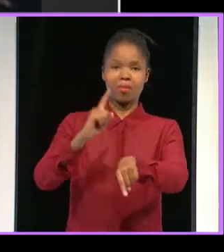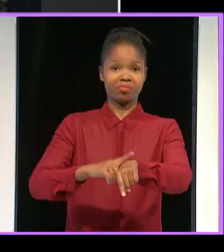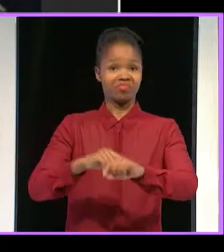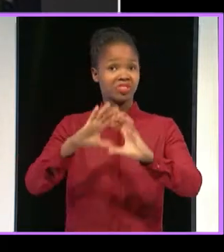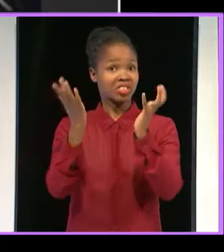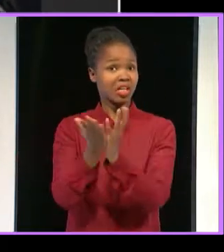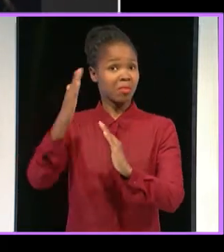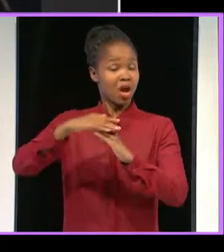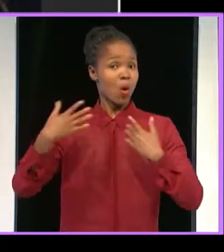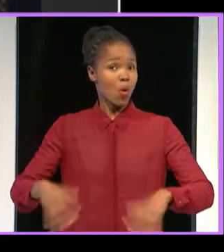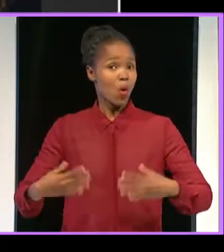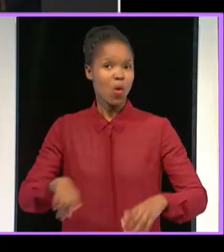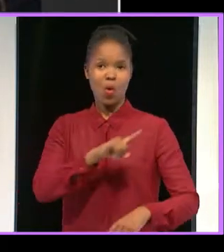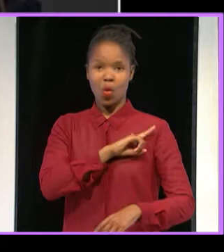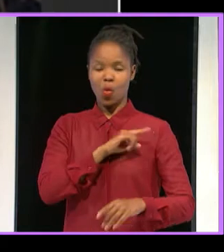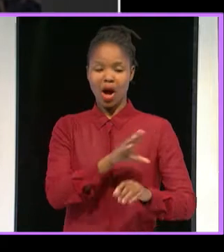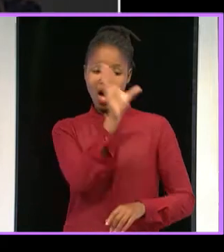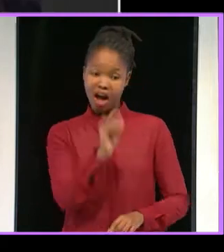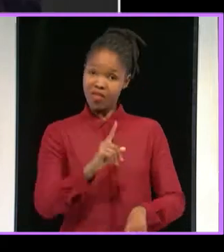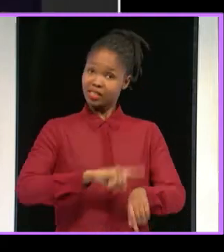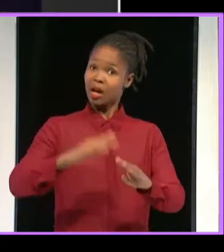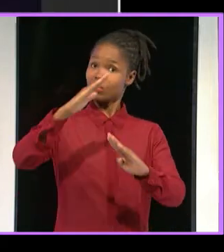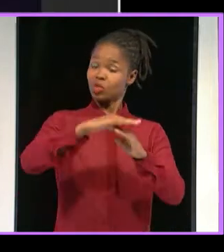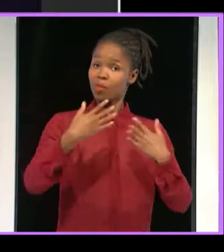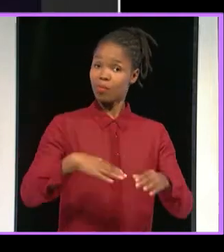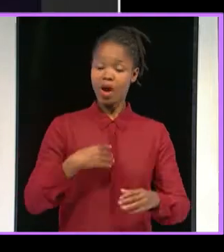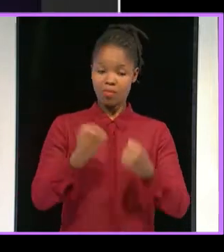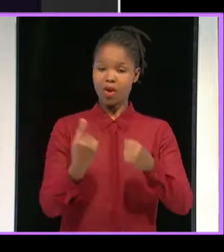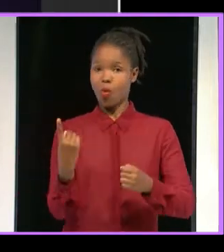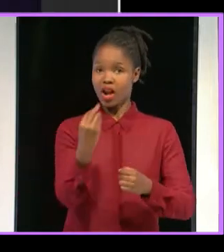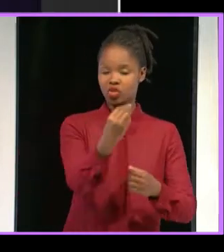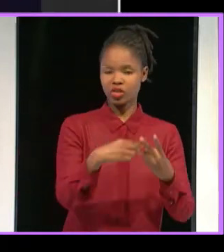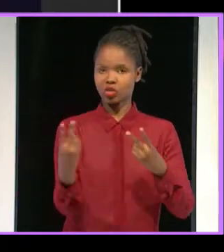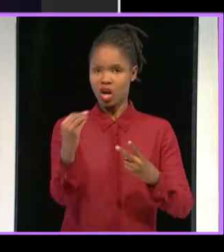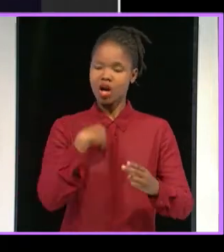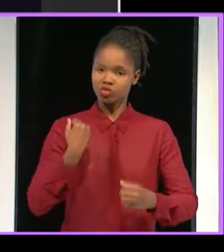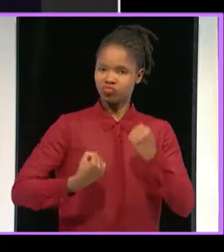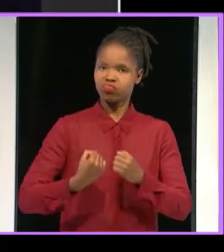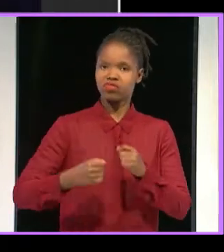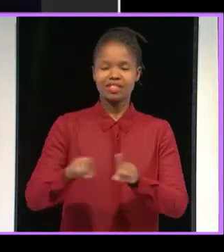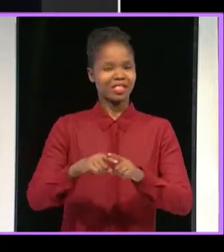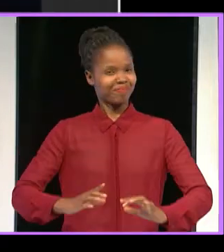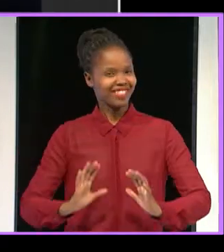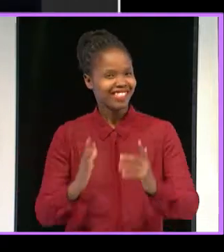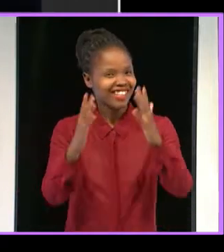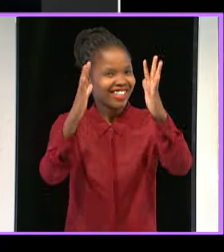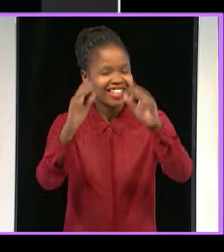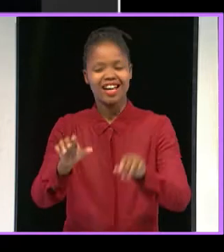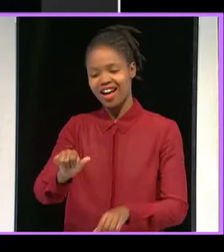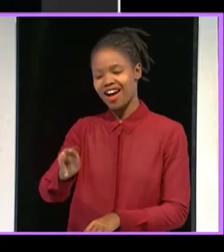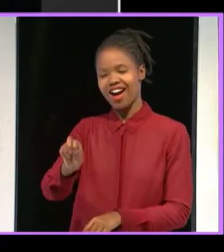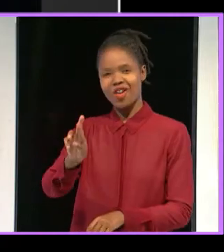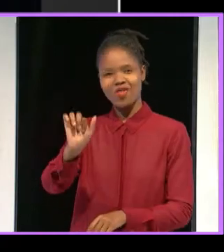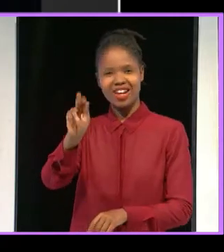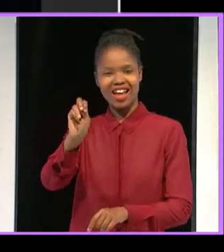came just 2 days after new continental records in the 100 and 200-meter events. Congratulations, Armando.